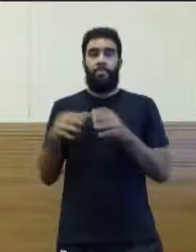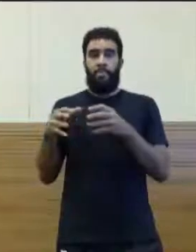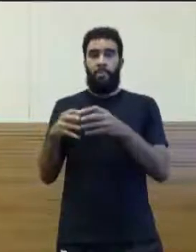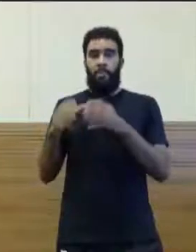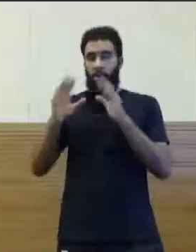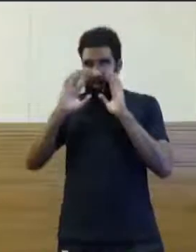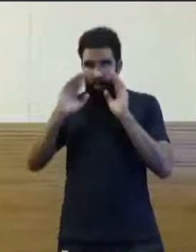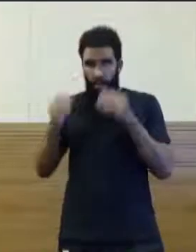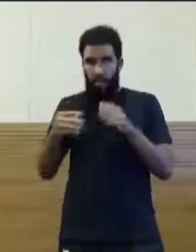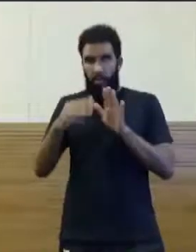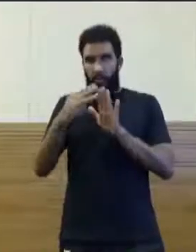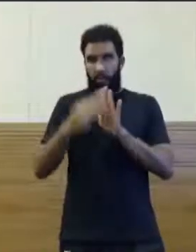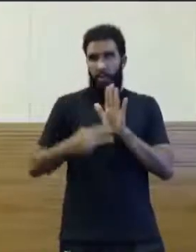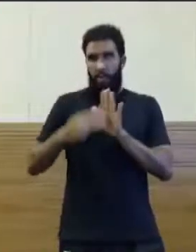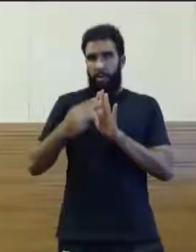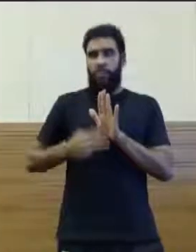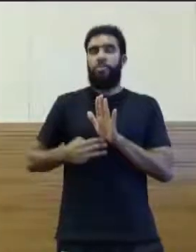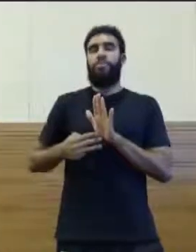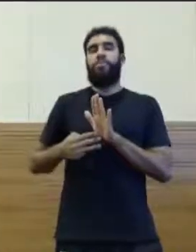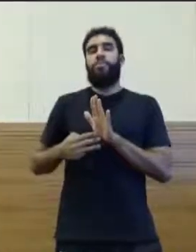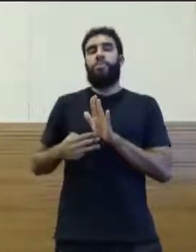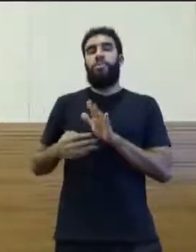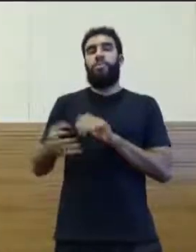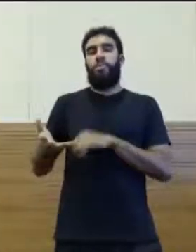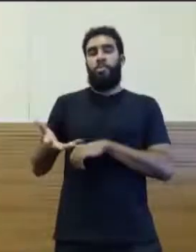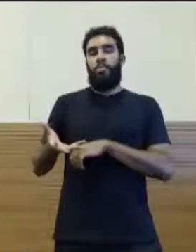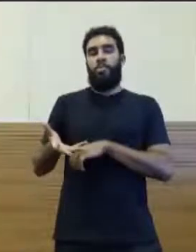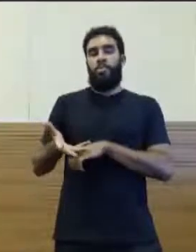The focal groups, the qualitative methods